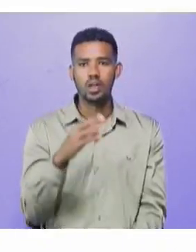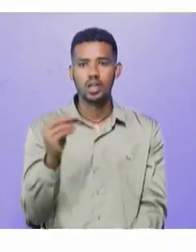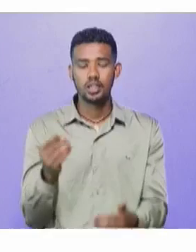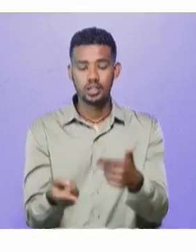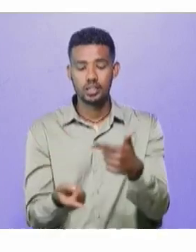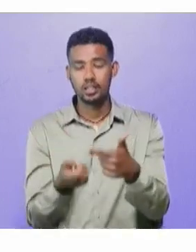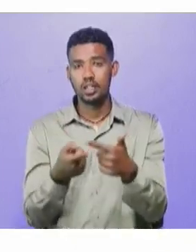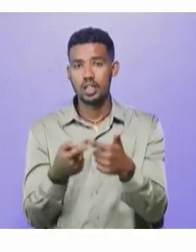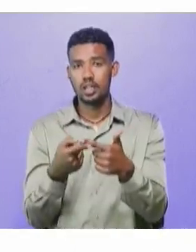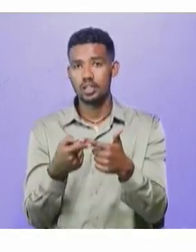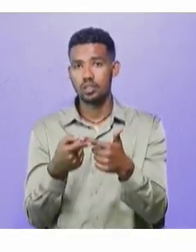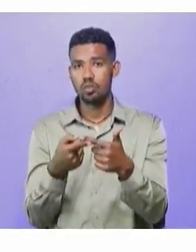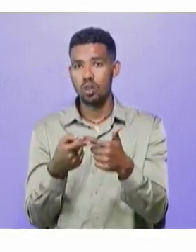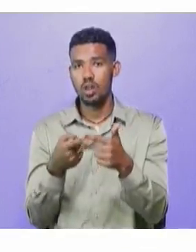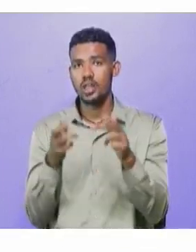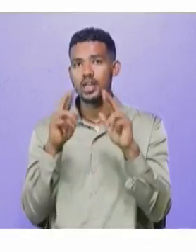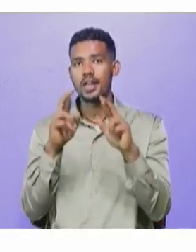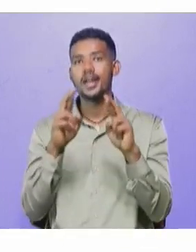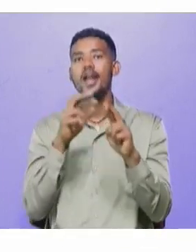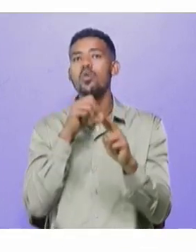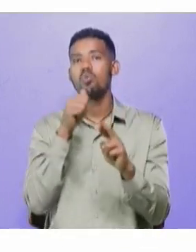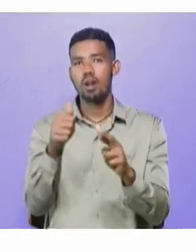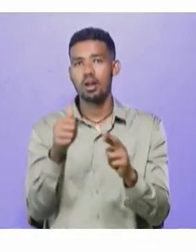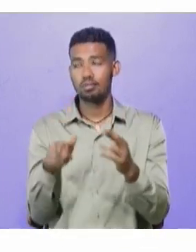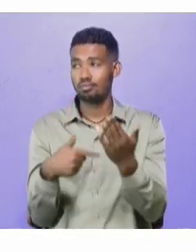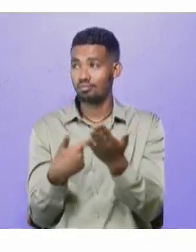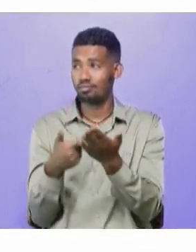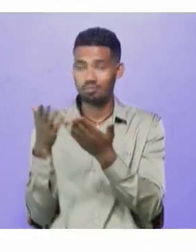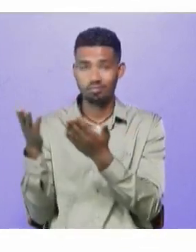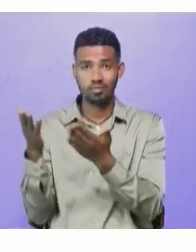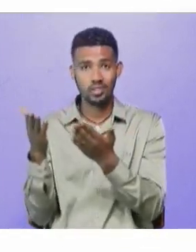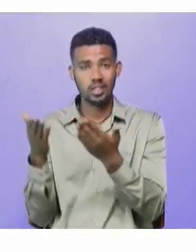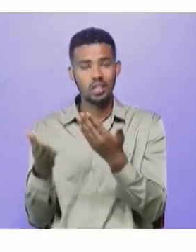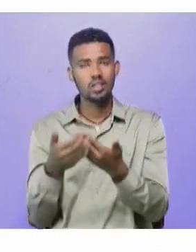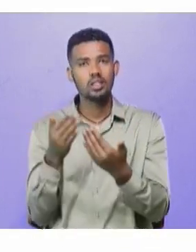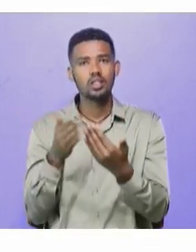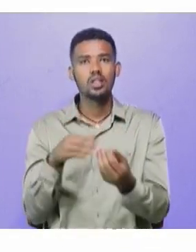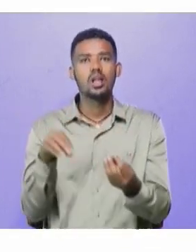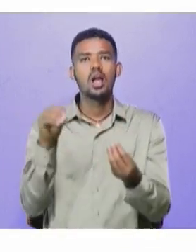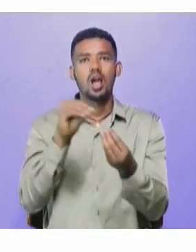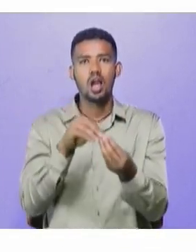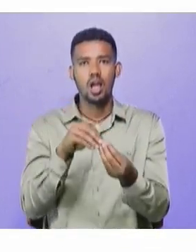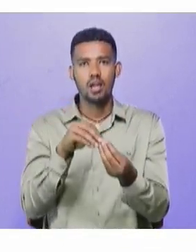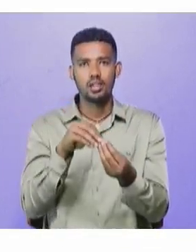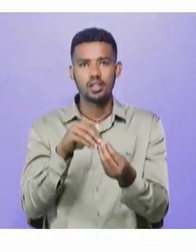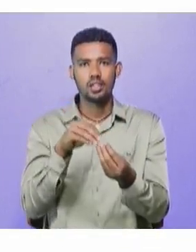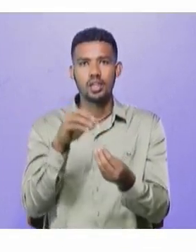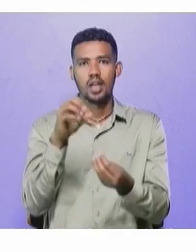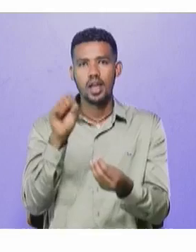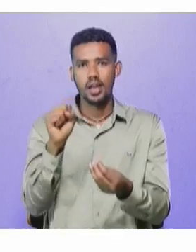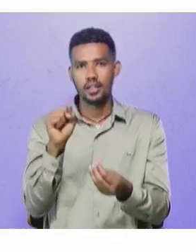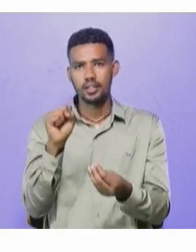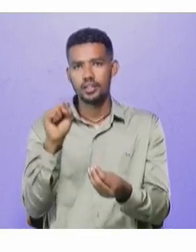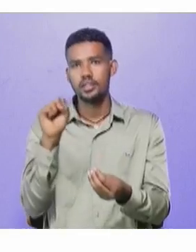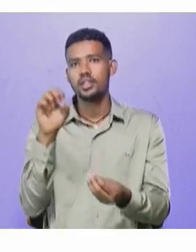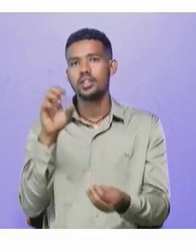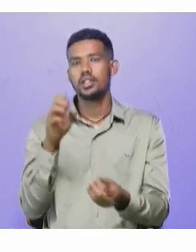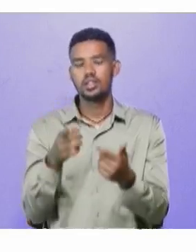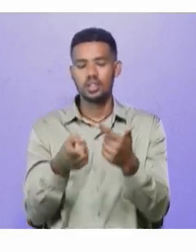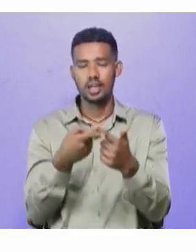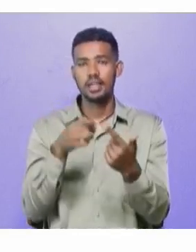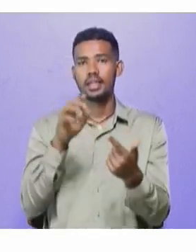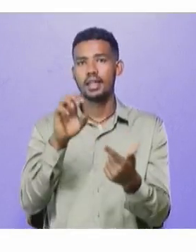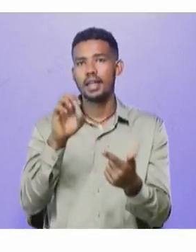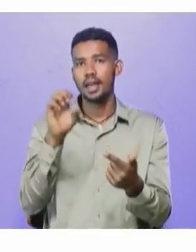one, irregular. When we come to here, easily add S, ES, and